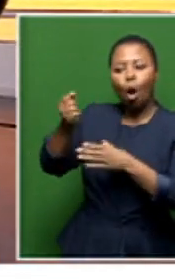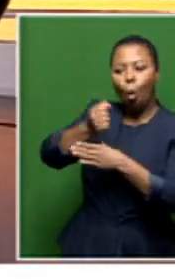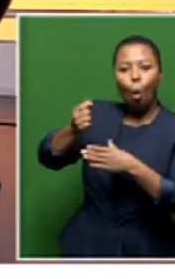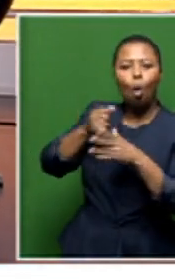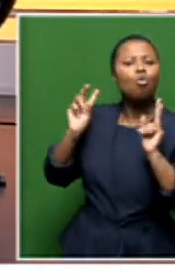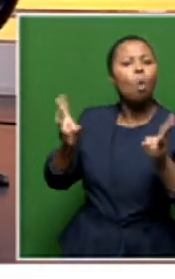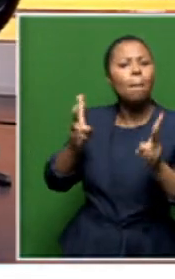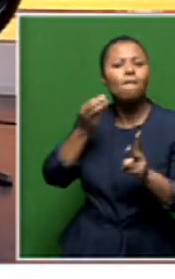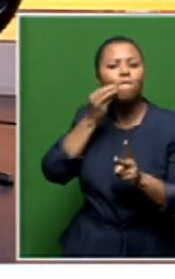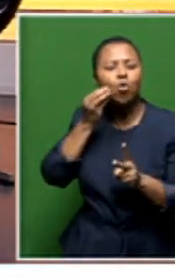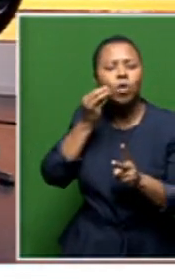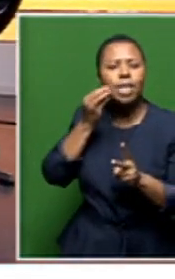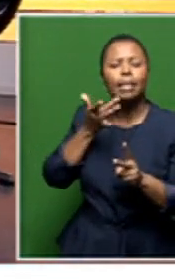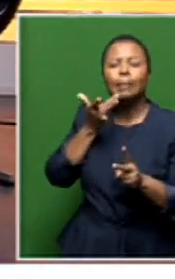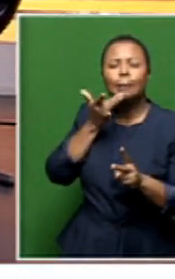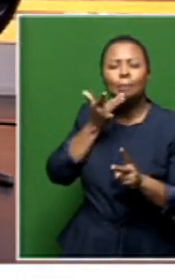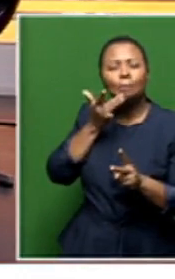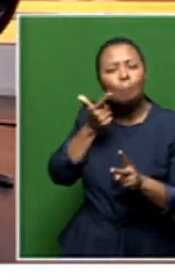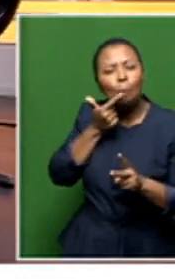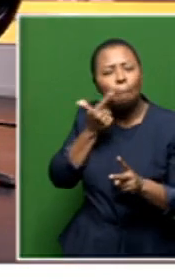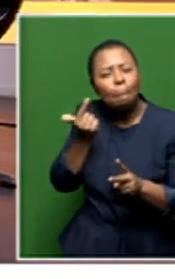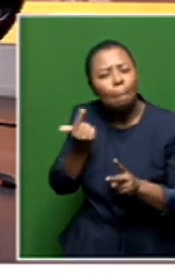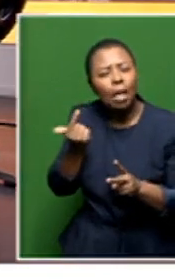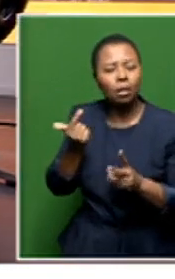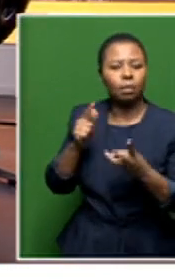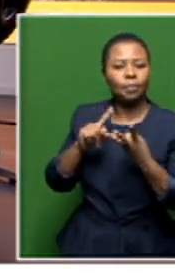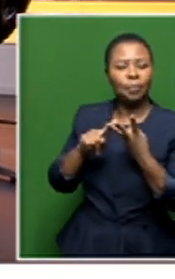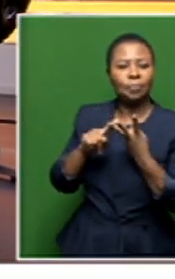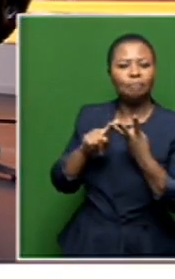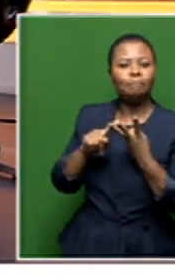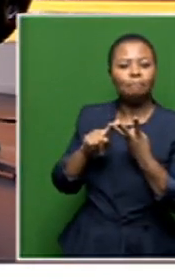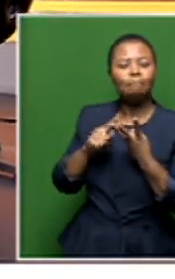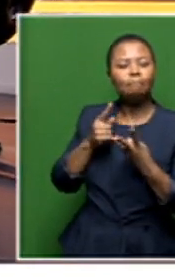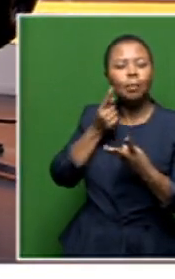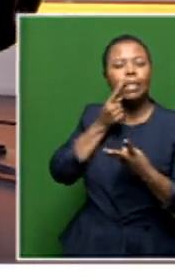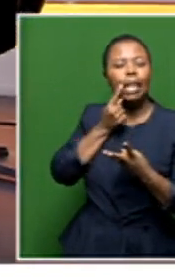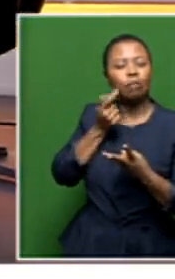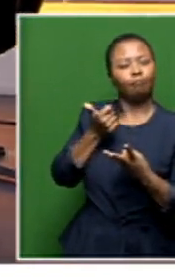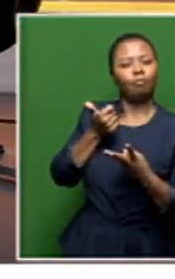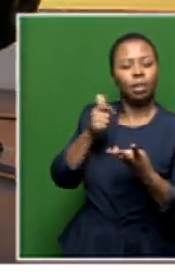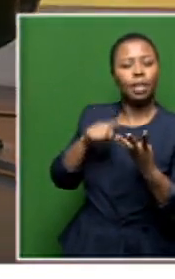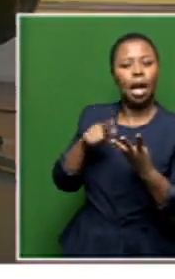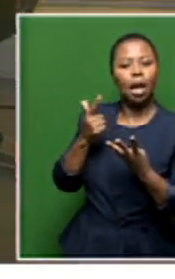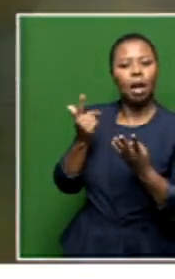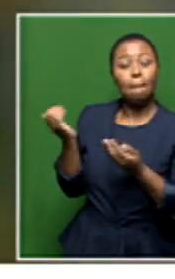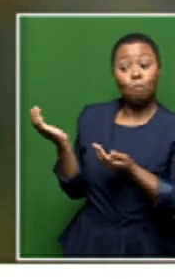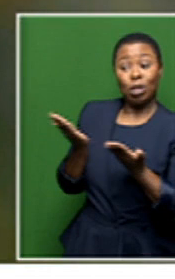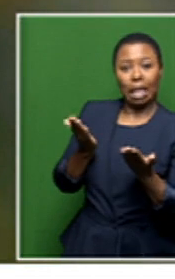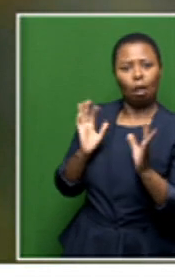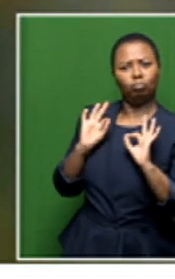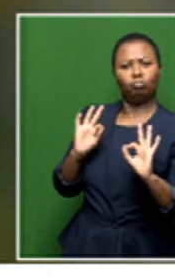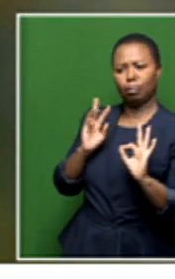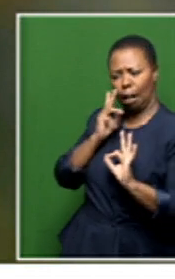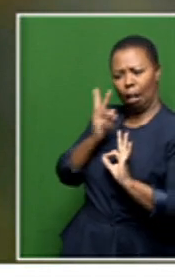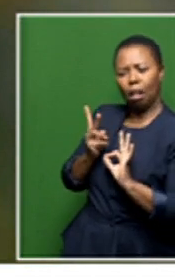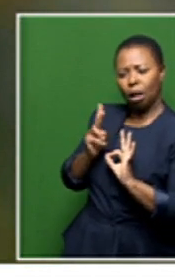way, made tastier, made to look more presentable. Okay. Yes. Okay. So for me, it's about